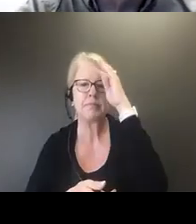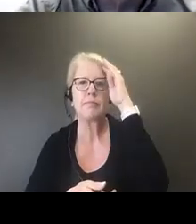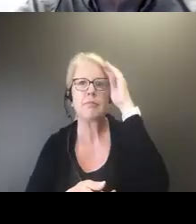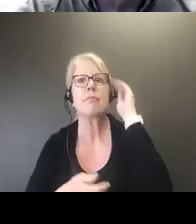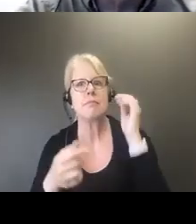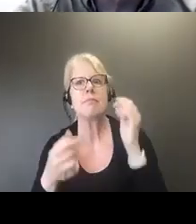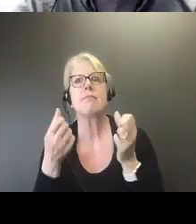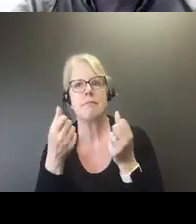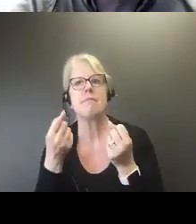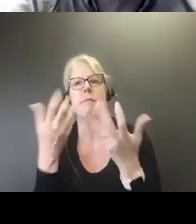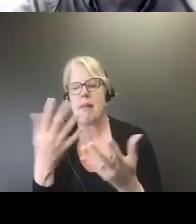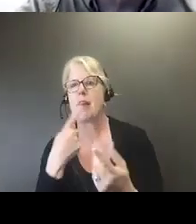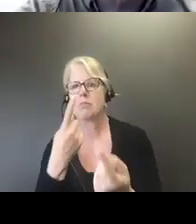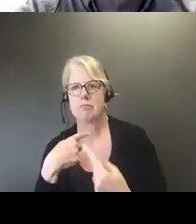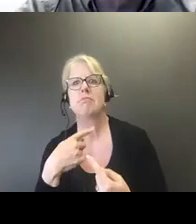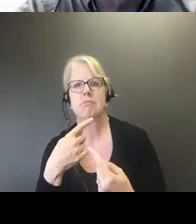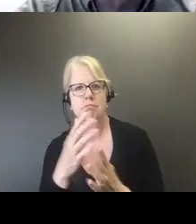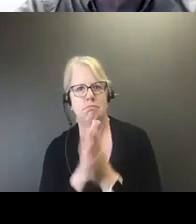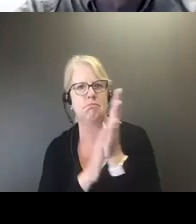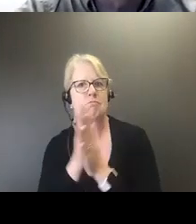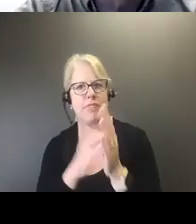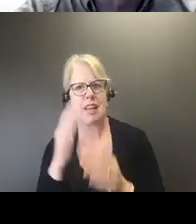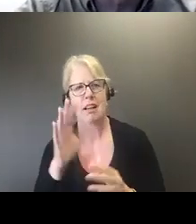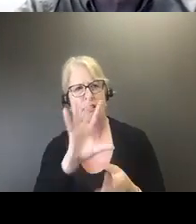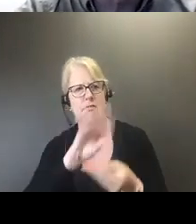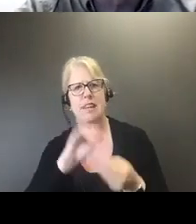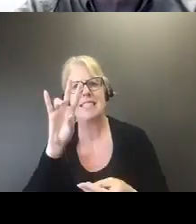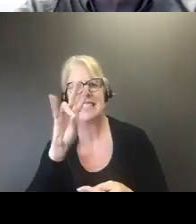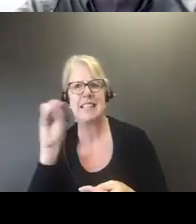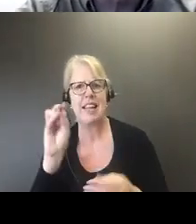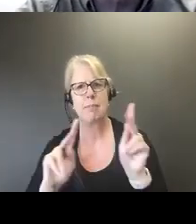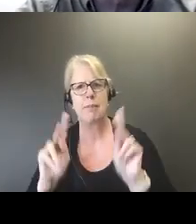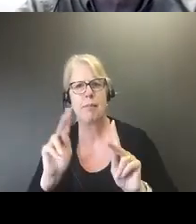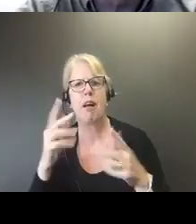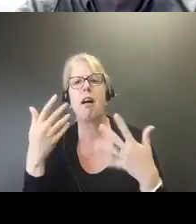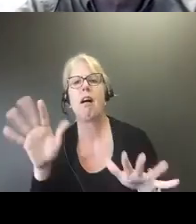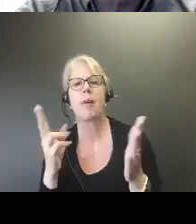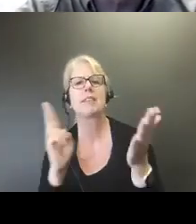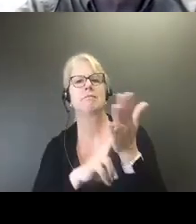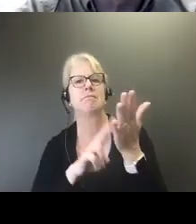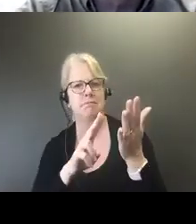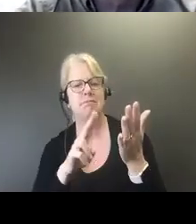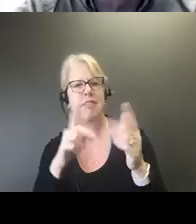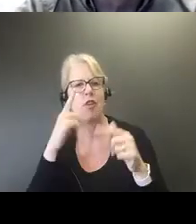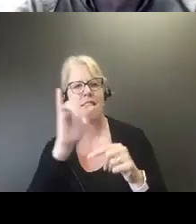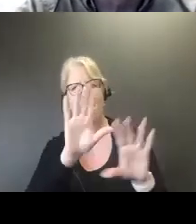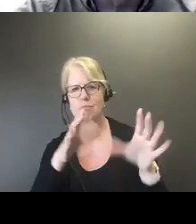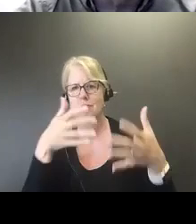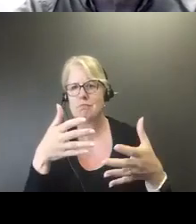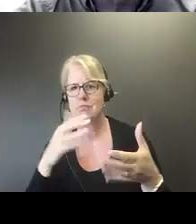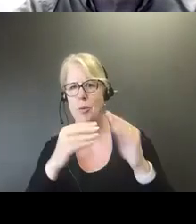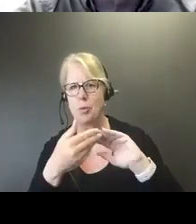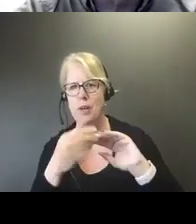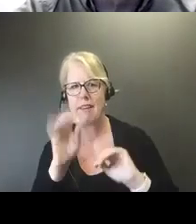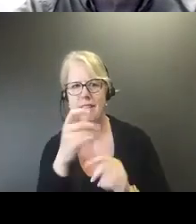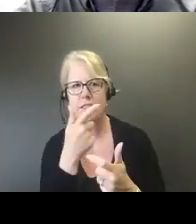good amount of interest, and some 70 individuals have already signed up for this community of interest. We put